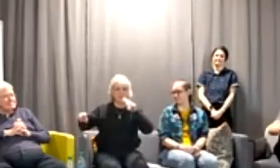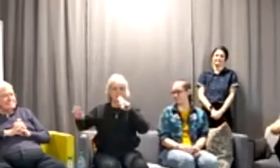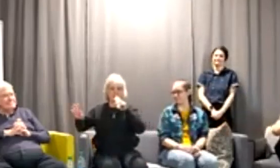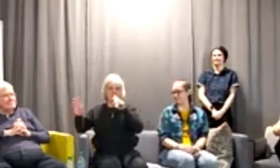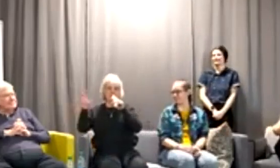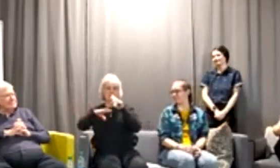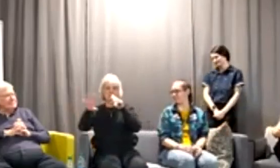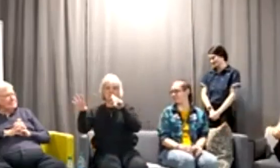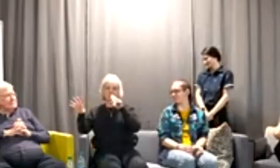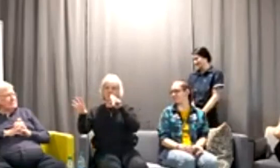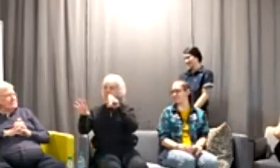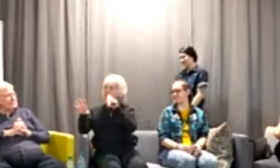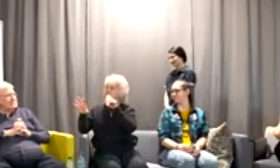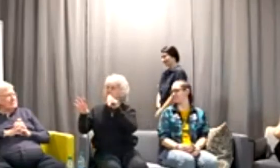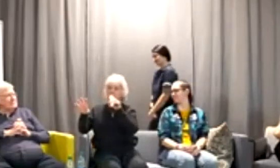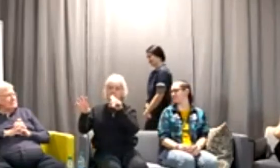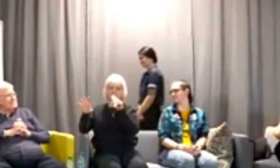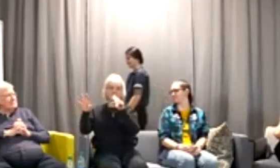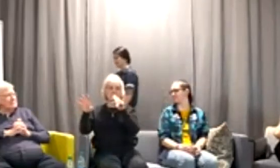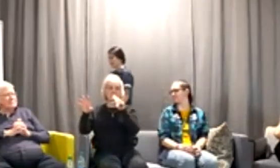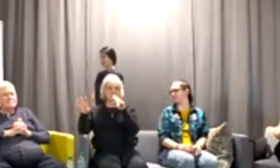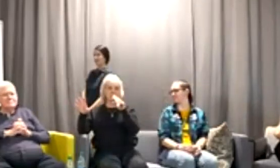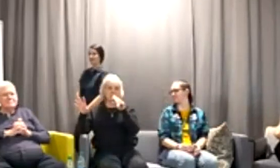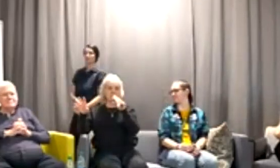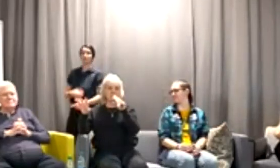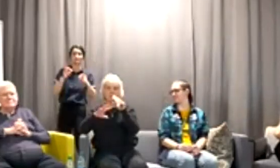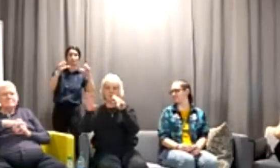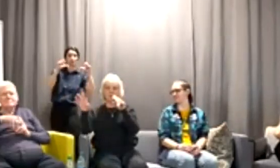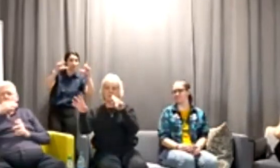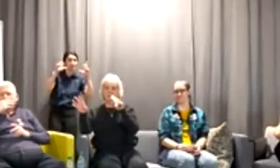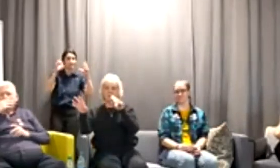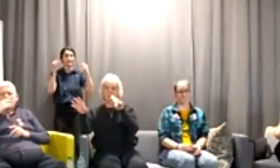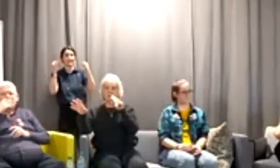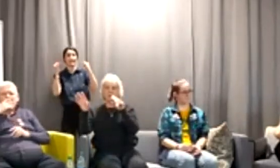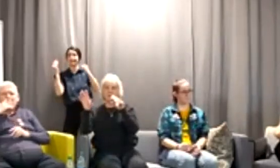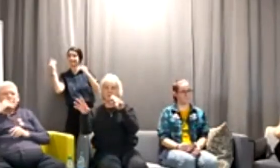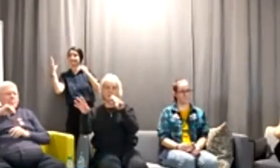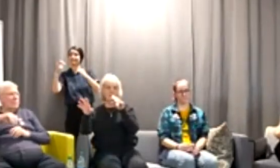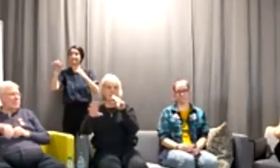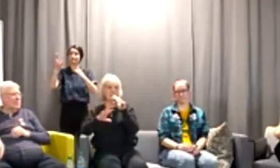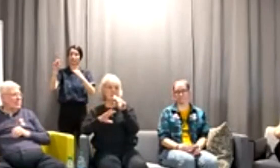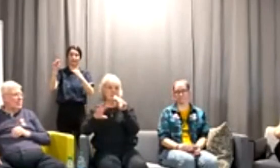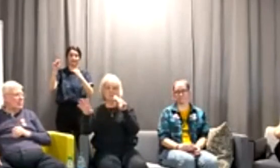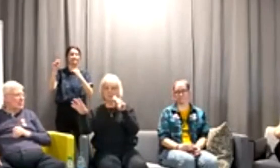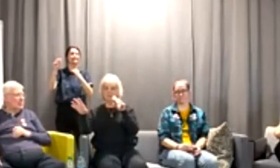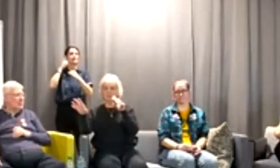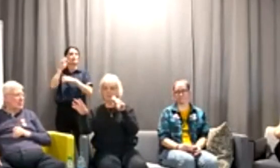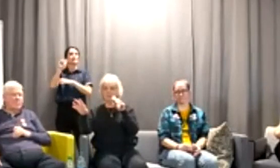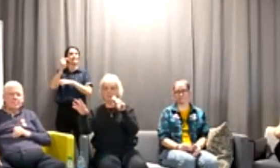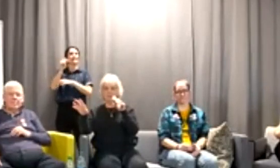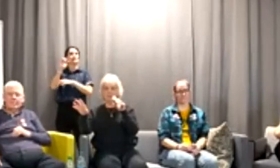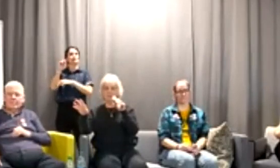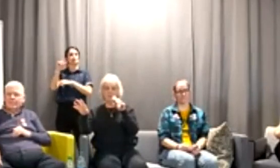Just a quick thing. I just took a picture of the audience for Jan. She's part of the Aging with Pride, if that's okay. If it's not, I will delete